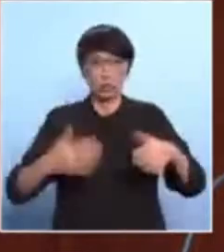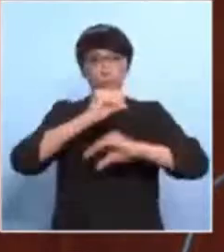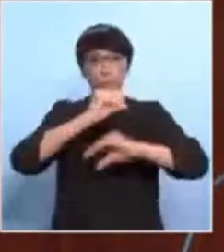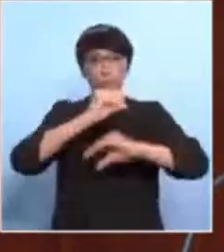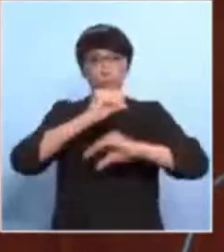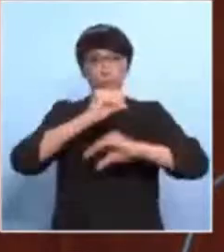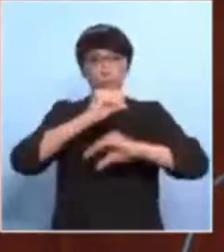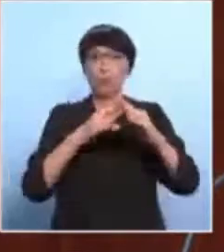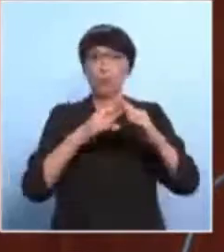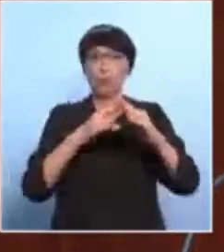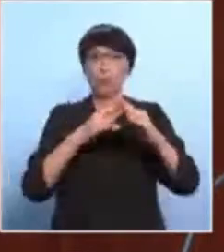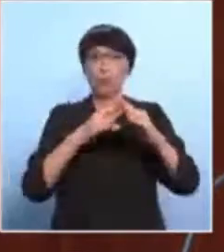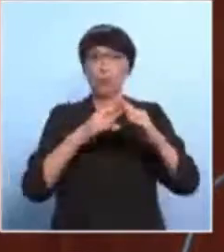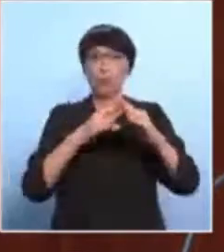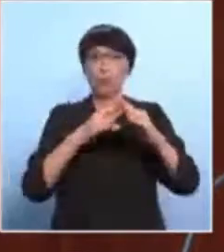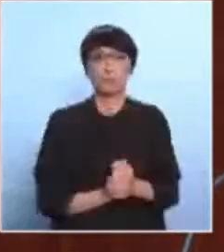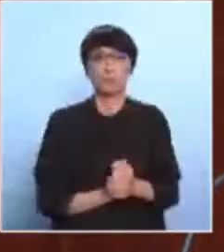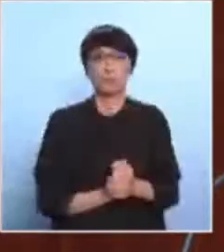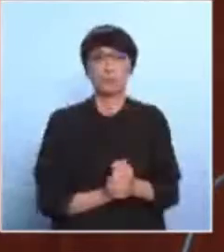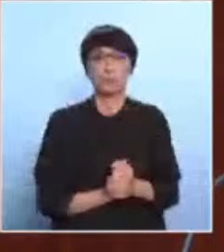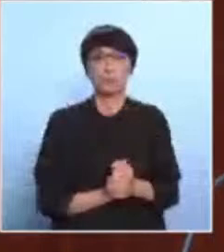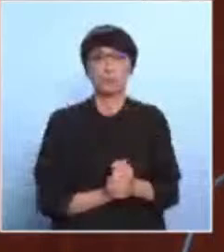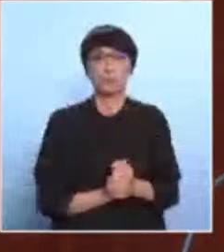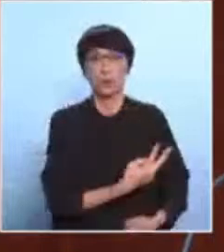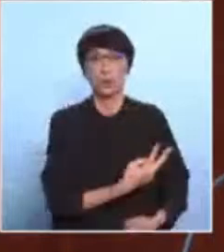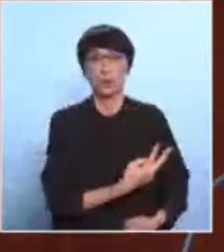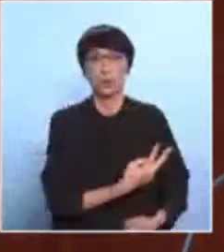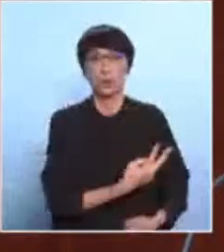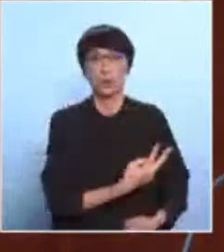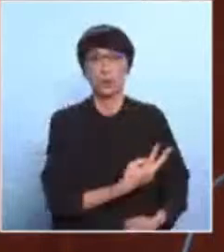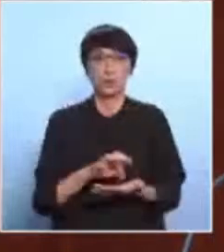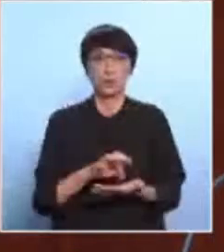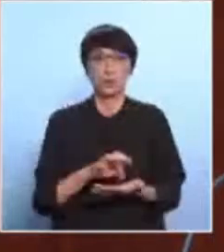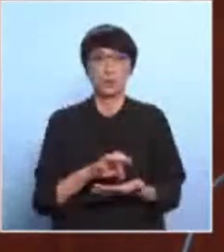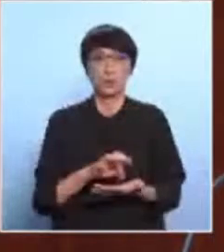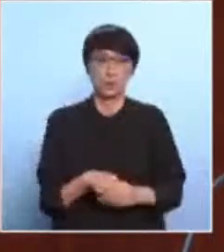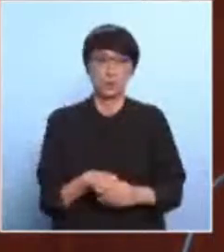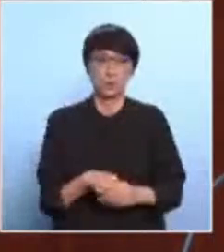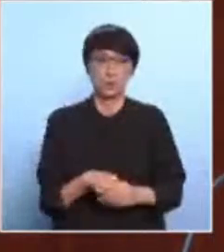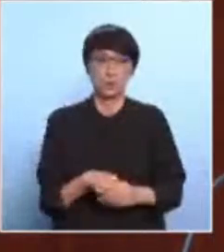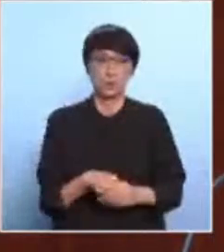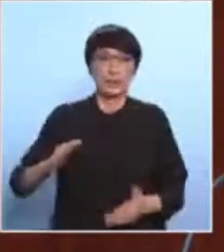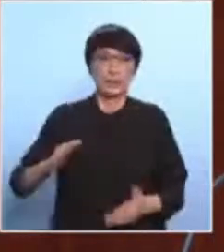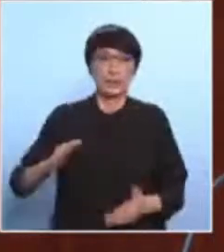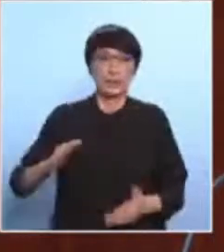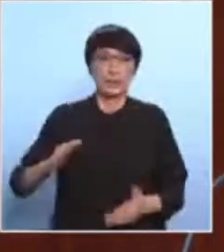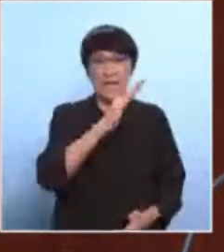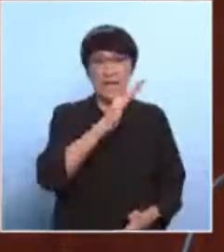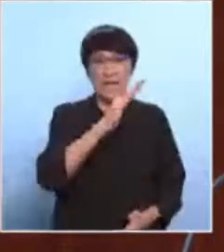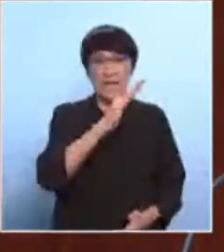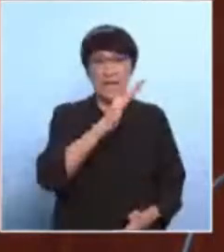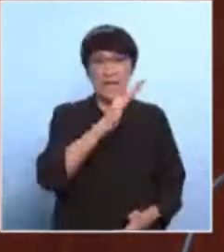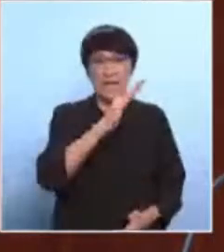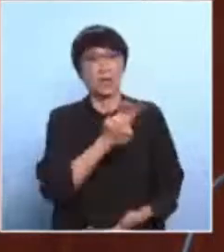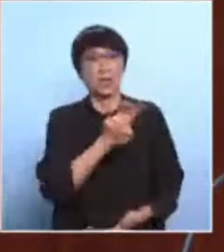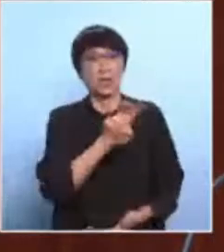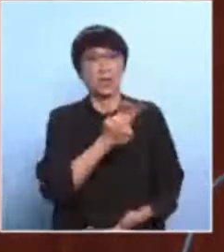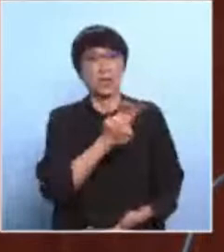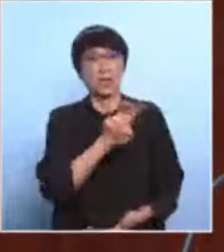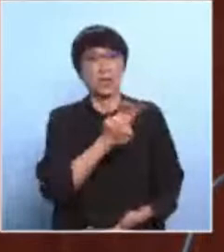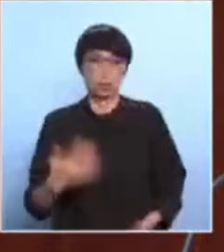Developing the rest of the greenbelt areas, which include many slopes, has been considered highly challenging.